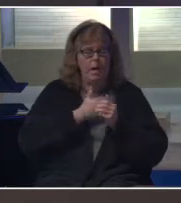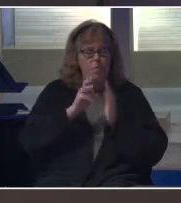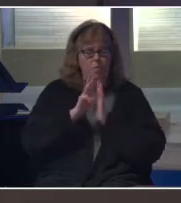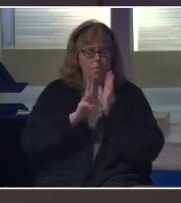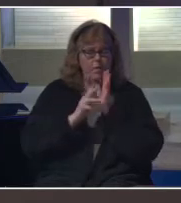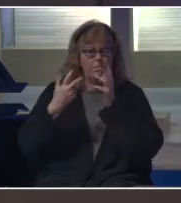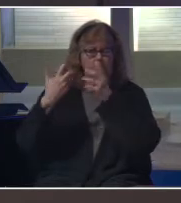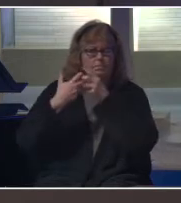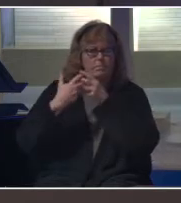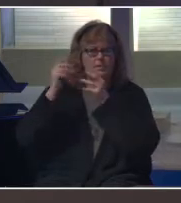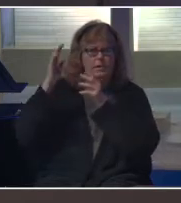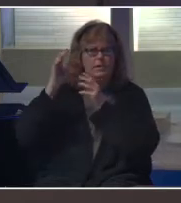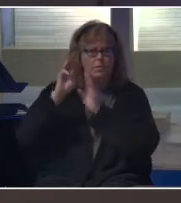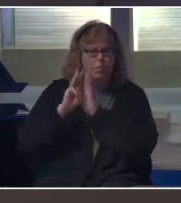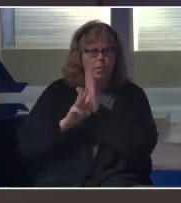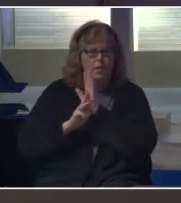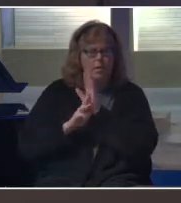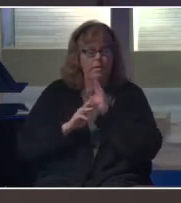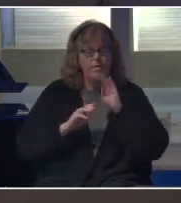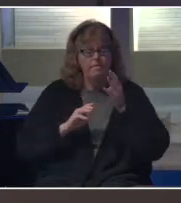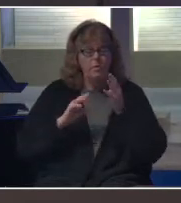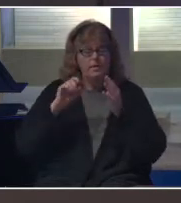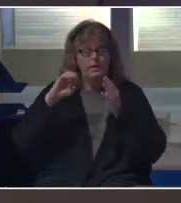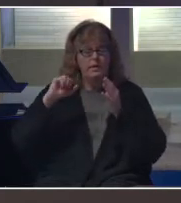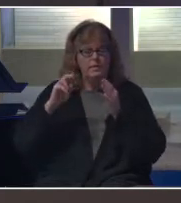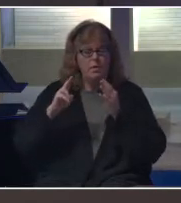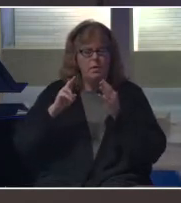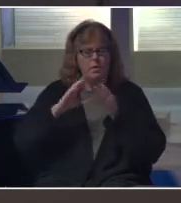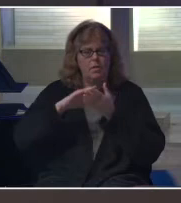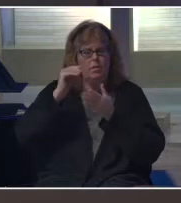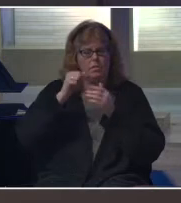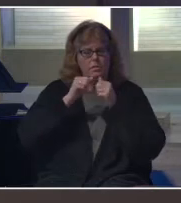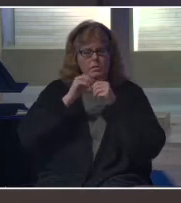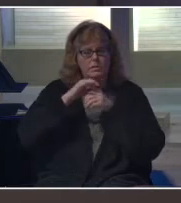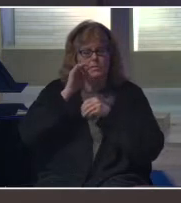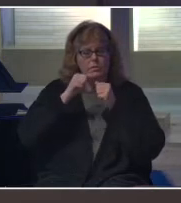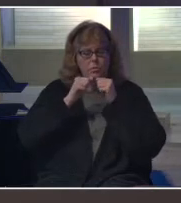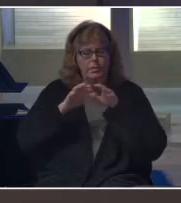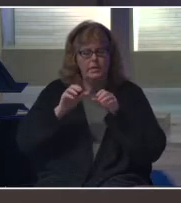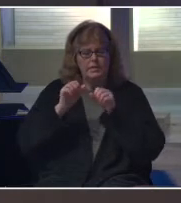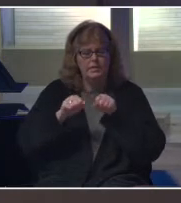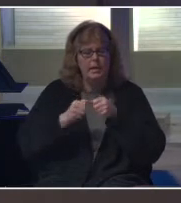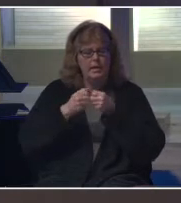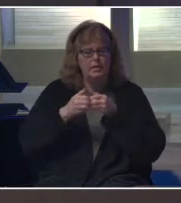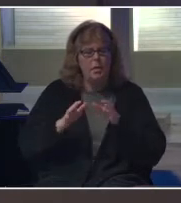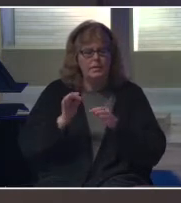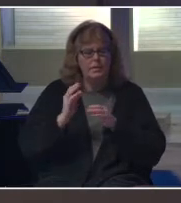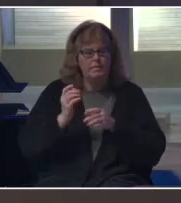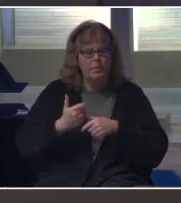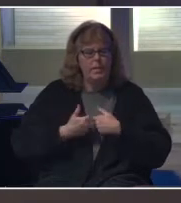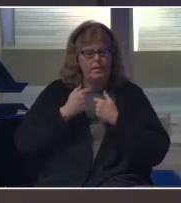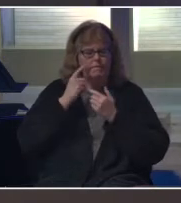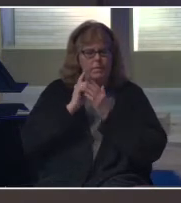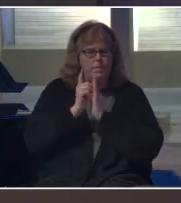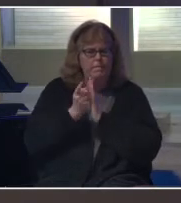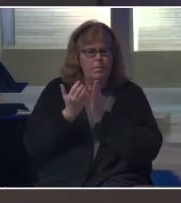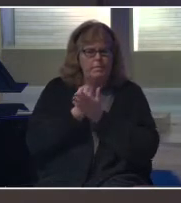his. And fourthly, from Esau, that spiritual blessings can be lost when we live for the moment.